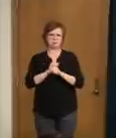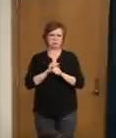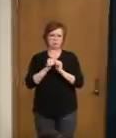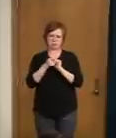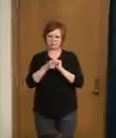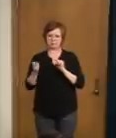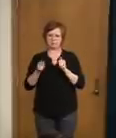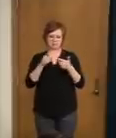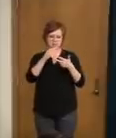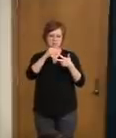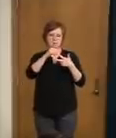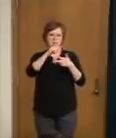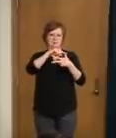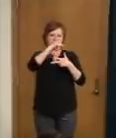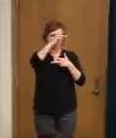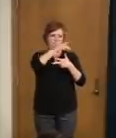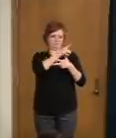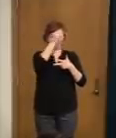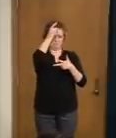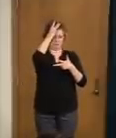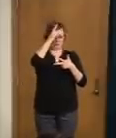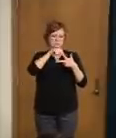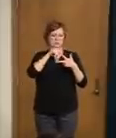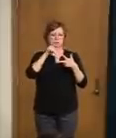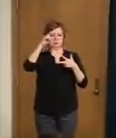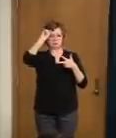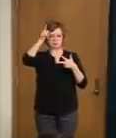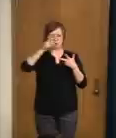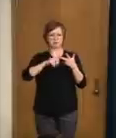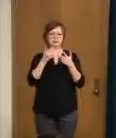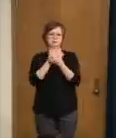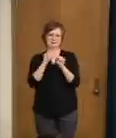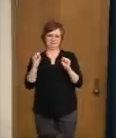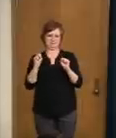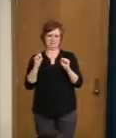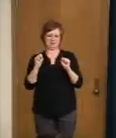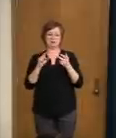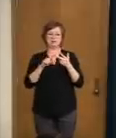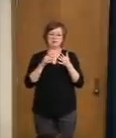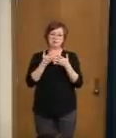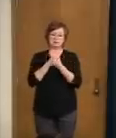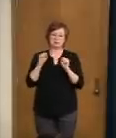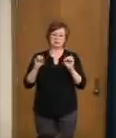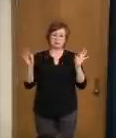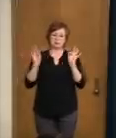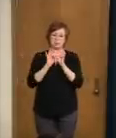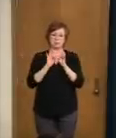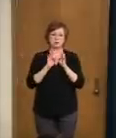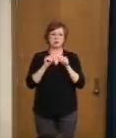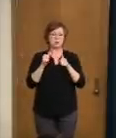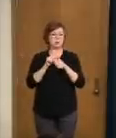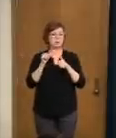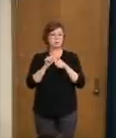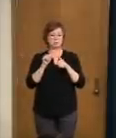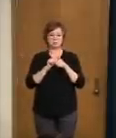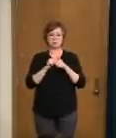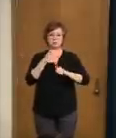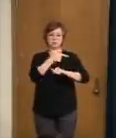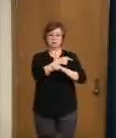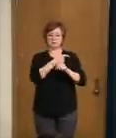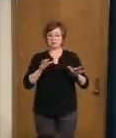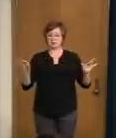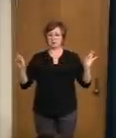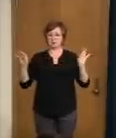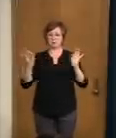Faster, smarter, and safe. Safety matters. High uptake requires strong communications to ensure the public knows